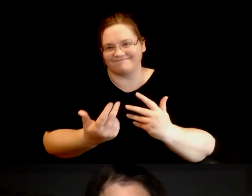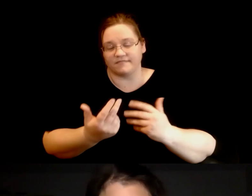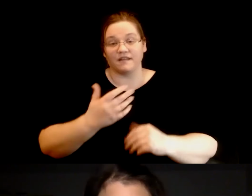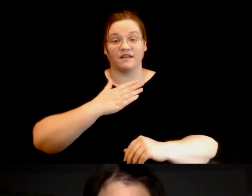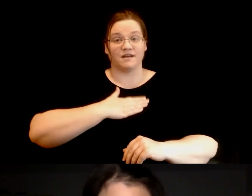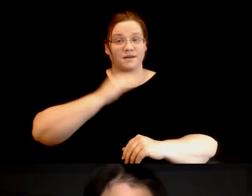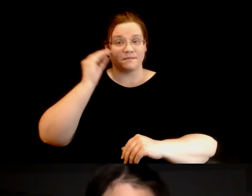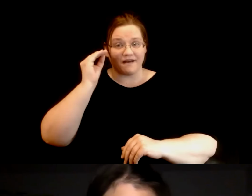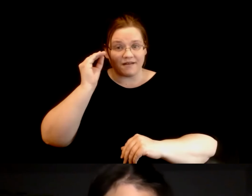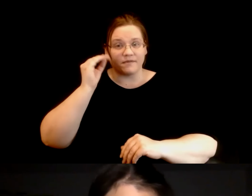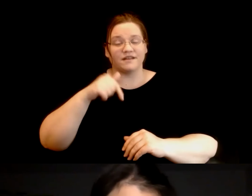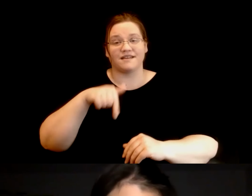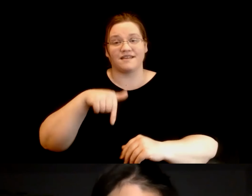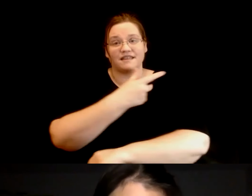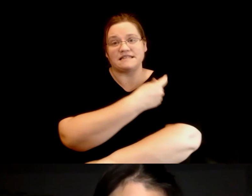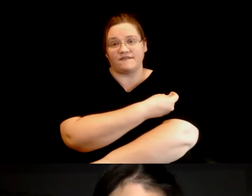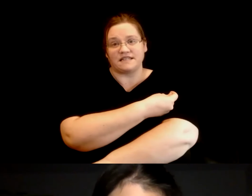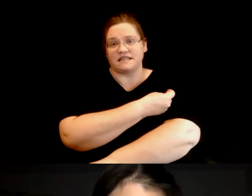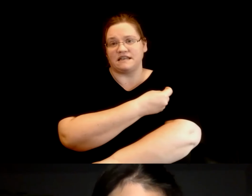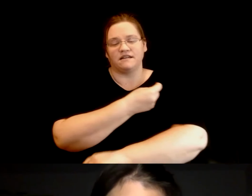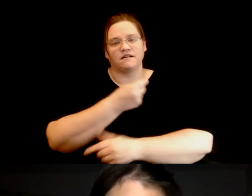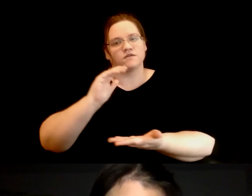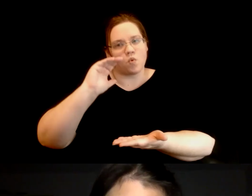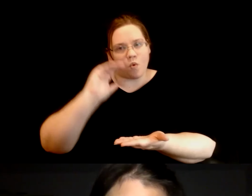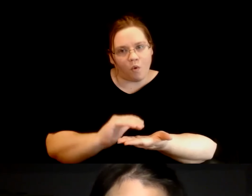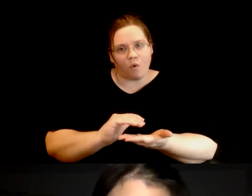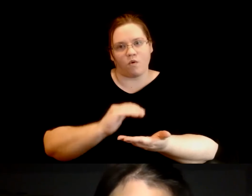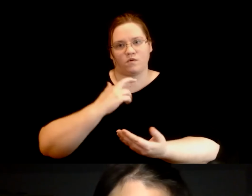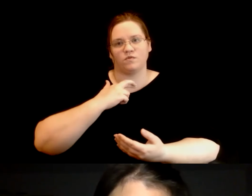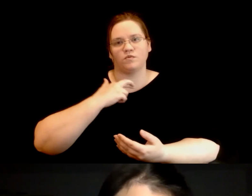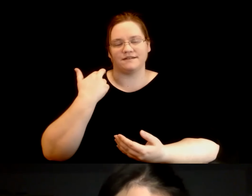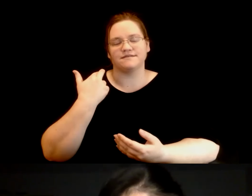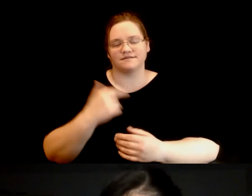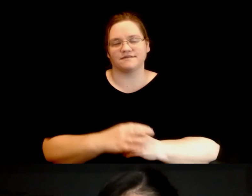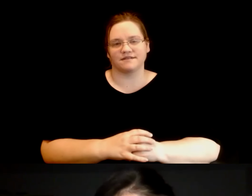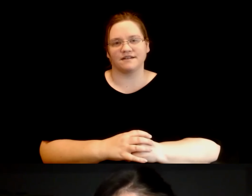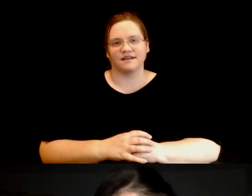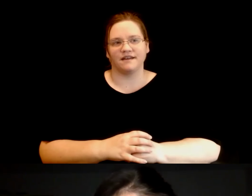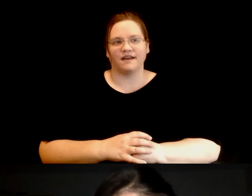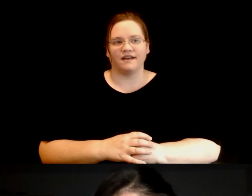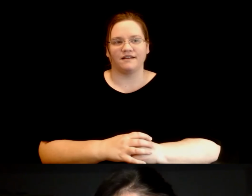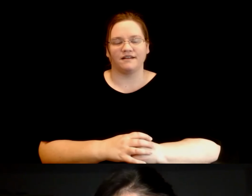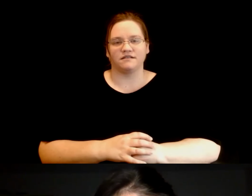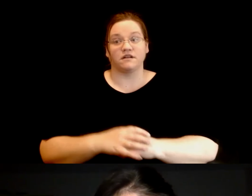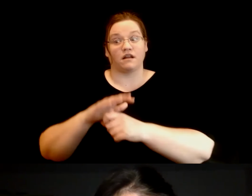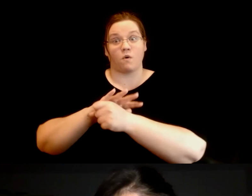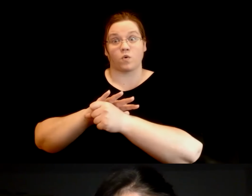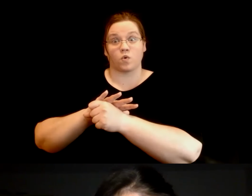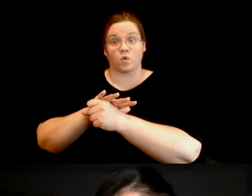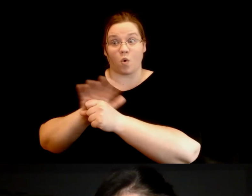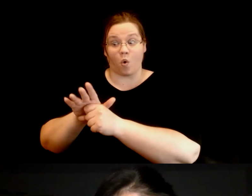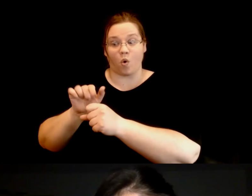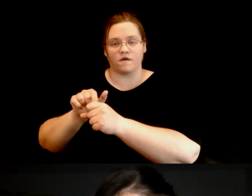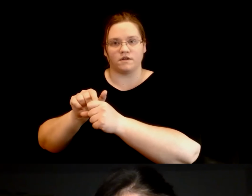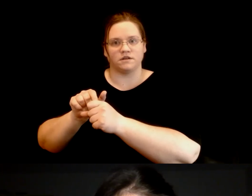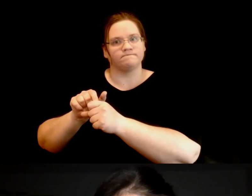this vaccine carries very low risk, and COVID carries higher risk.